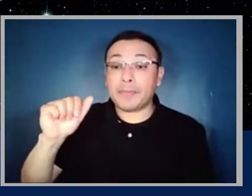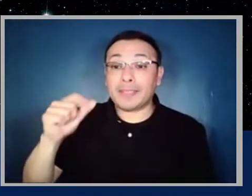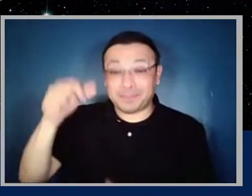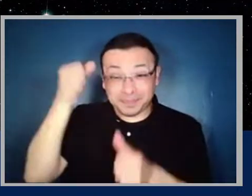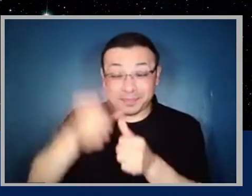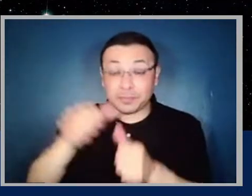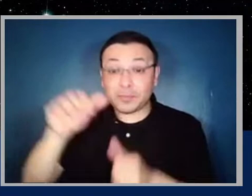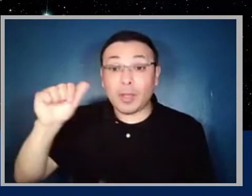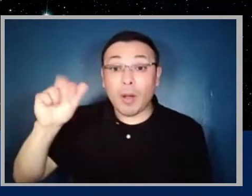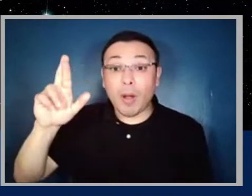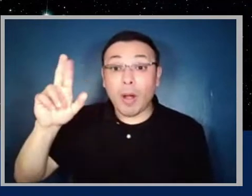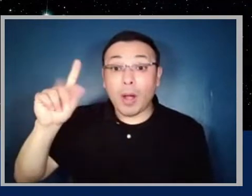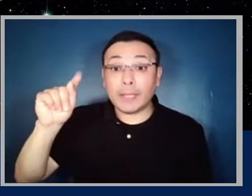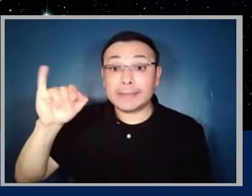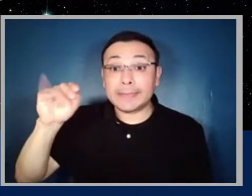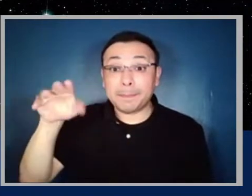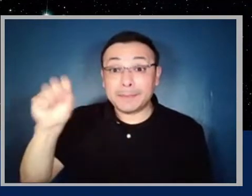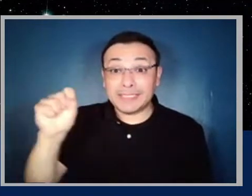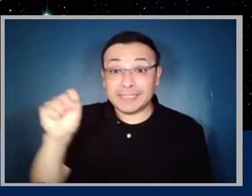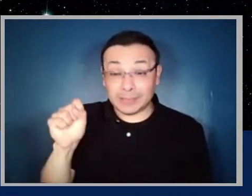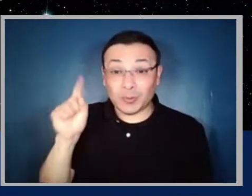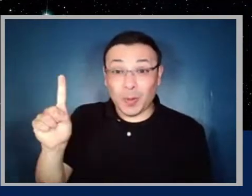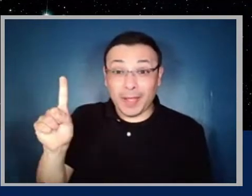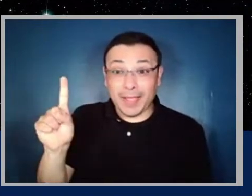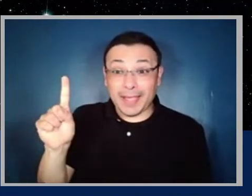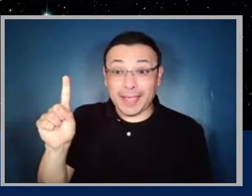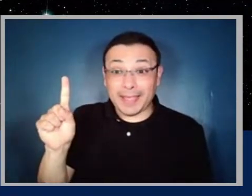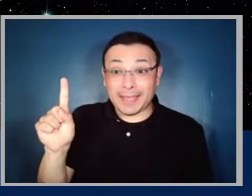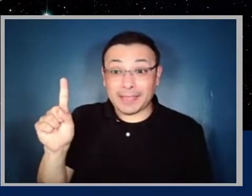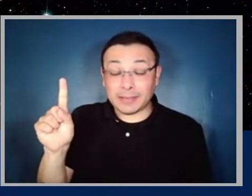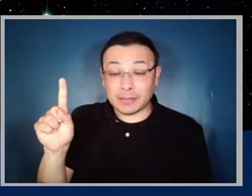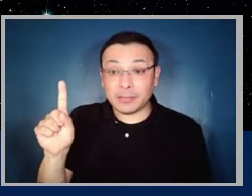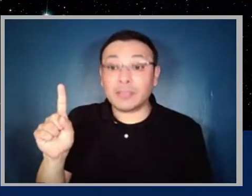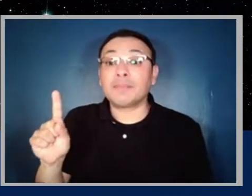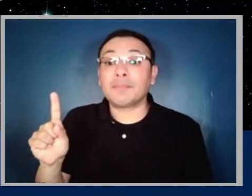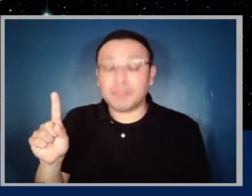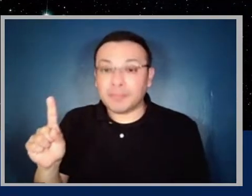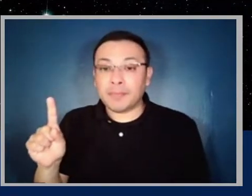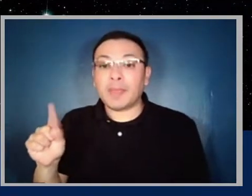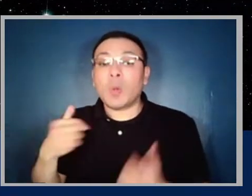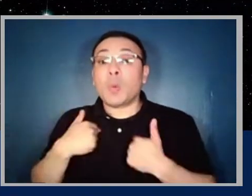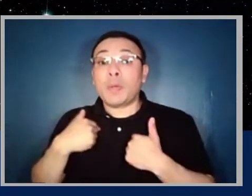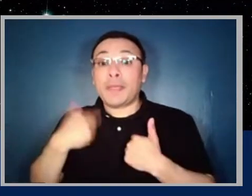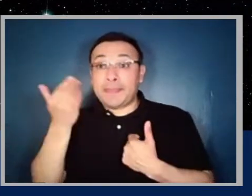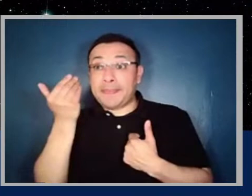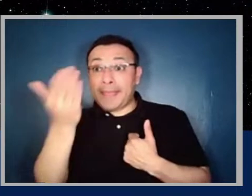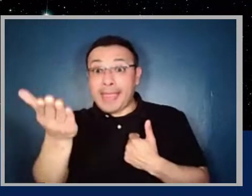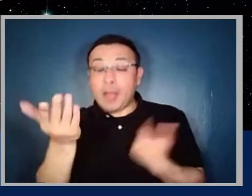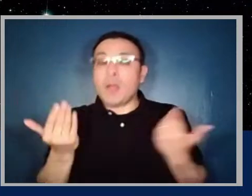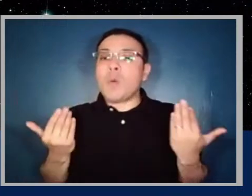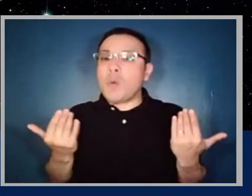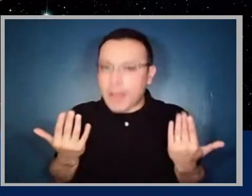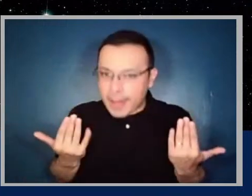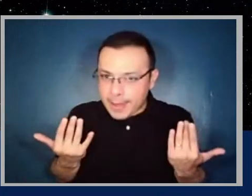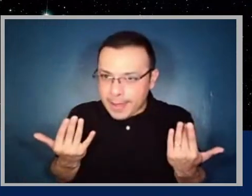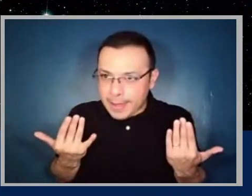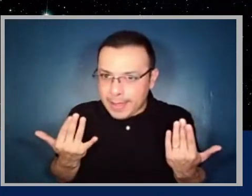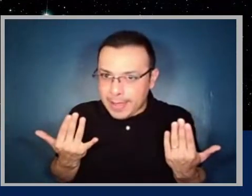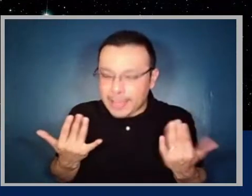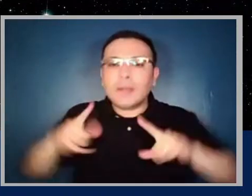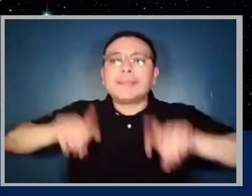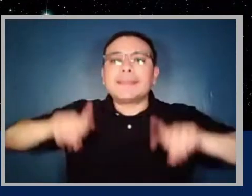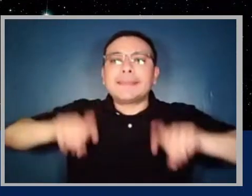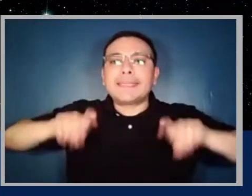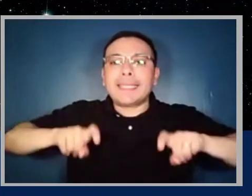objectives, so we wanted to wait a couple hours and simulate that whole entire power being active for